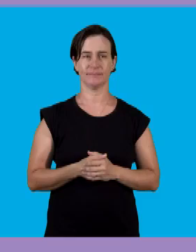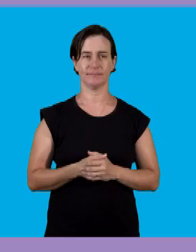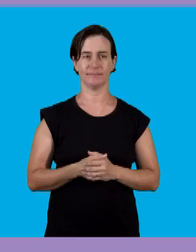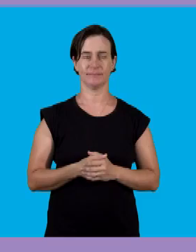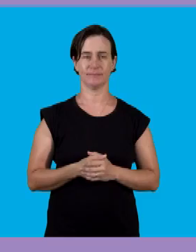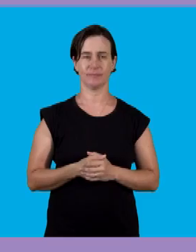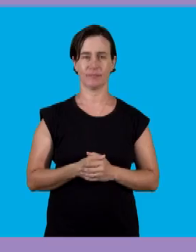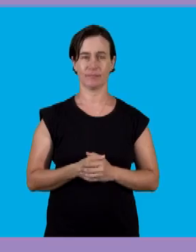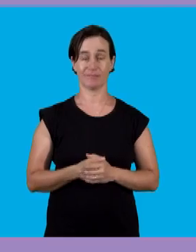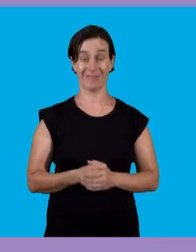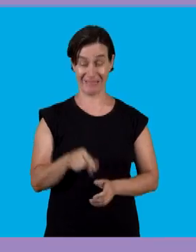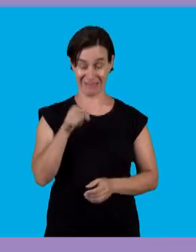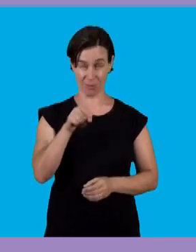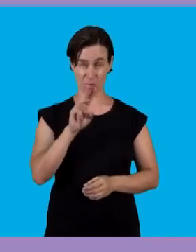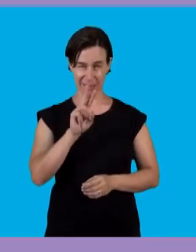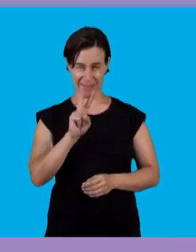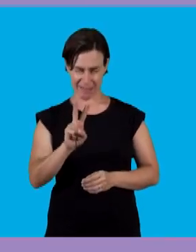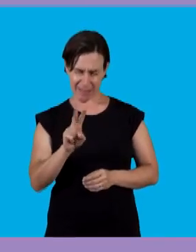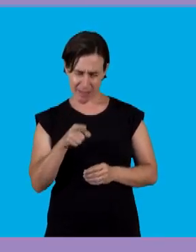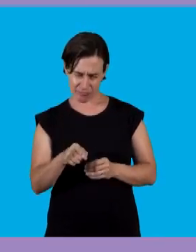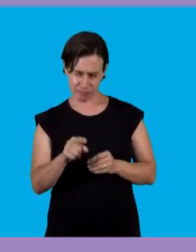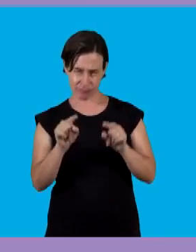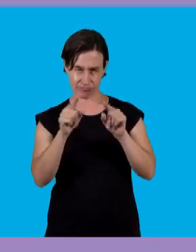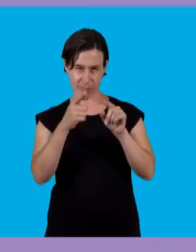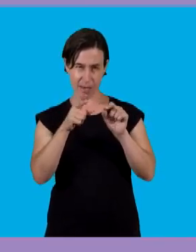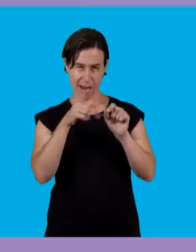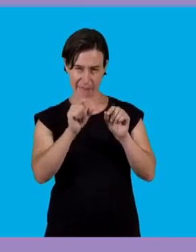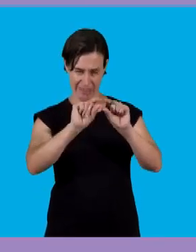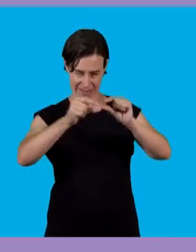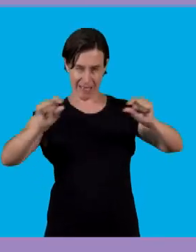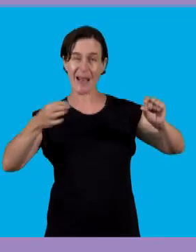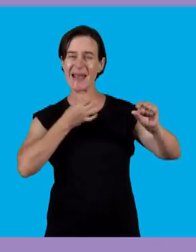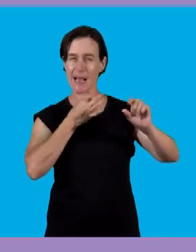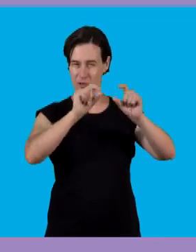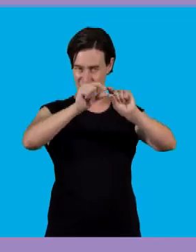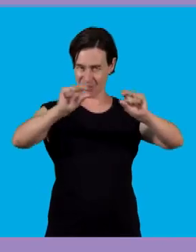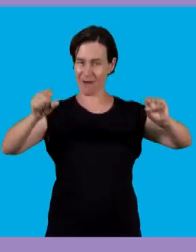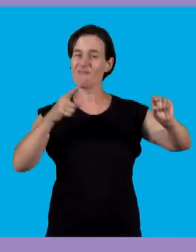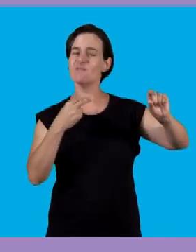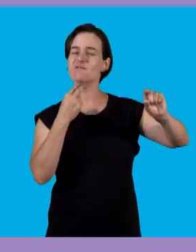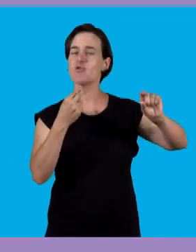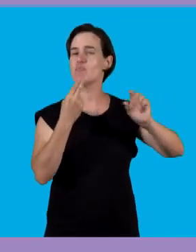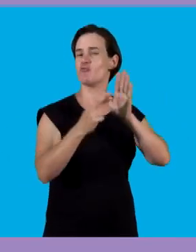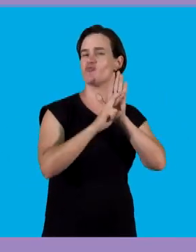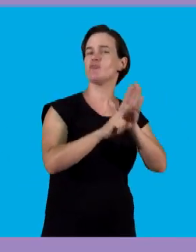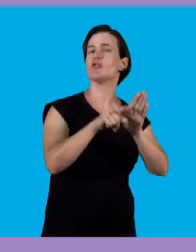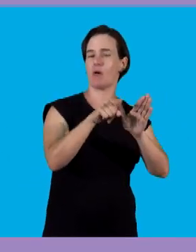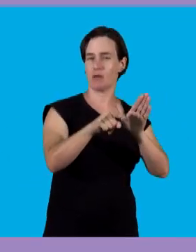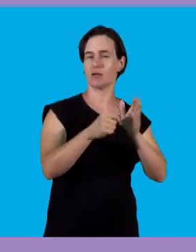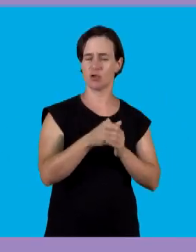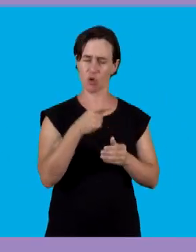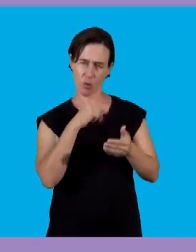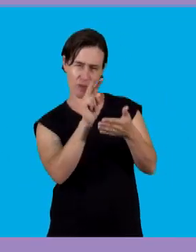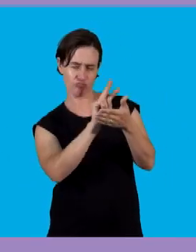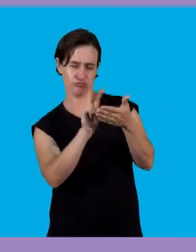here, we are given the verbal representation, so it is written there for us and it is given to us. So when we